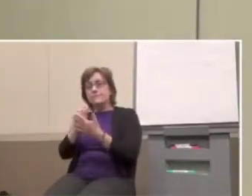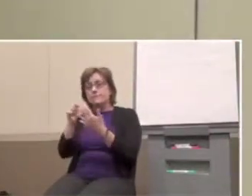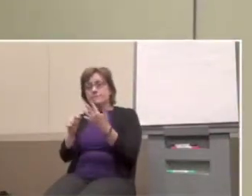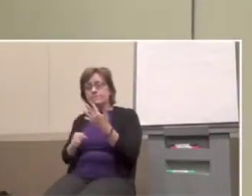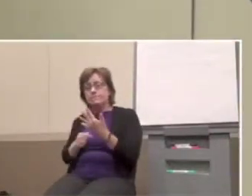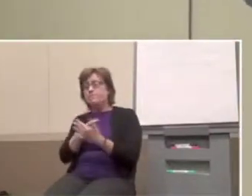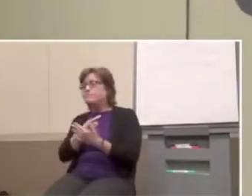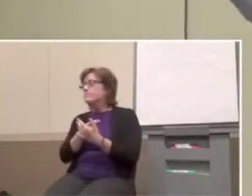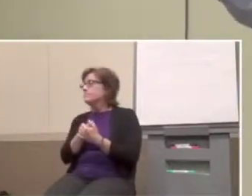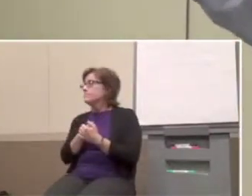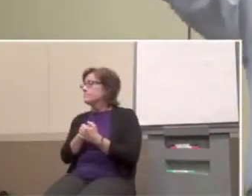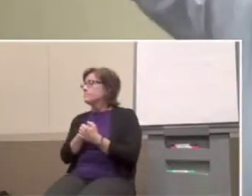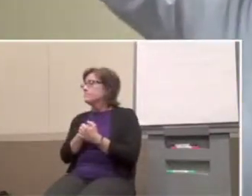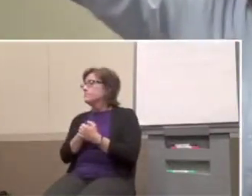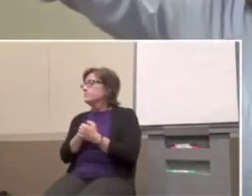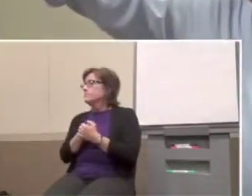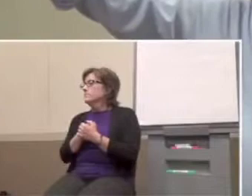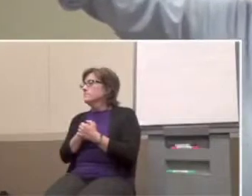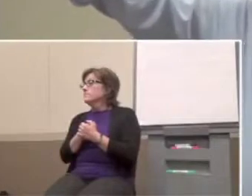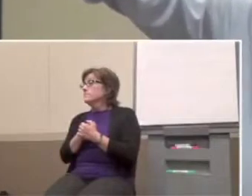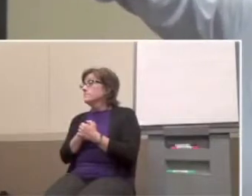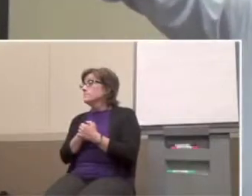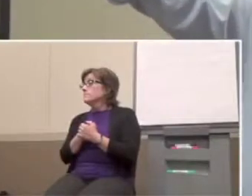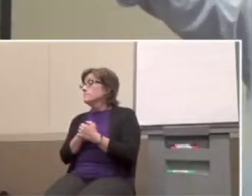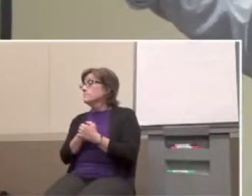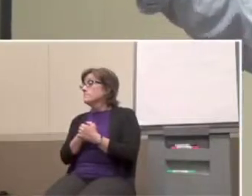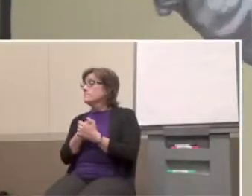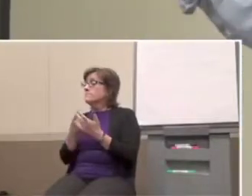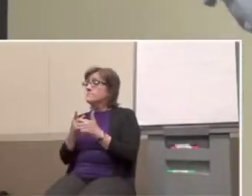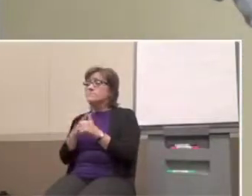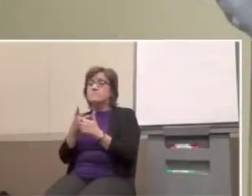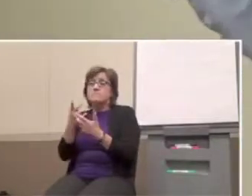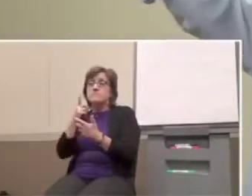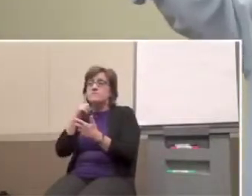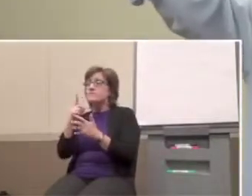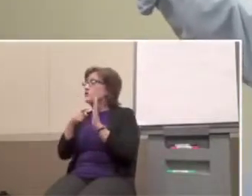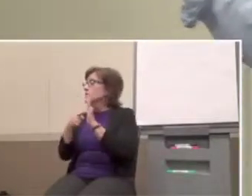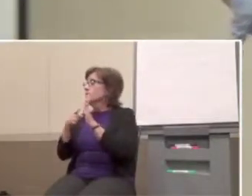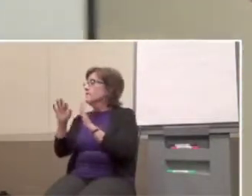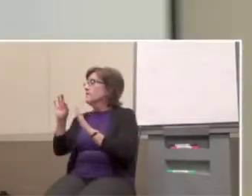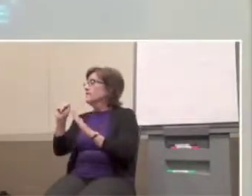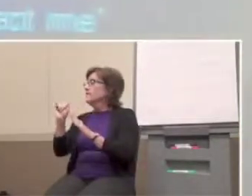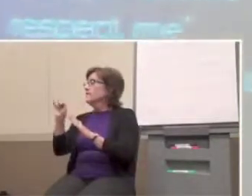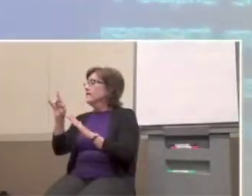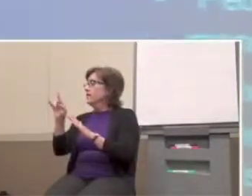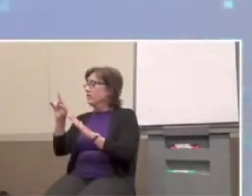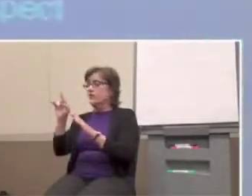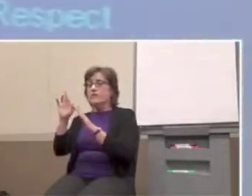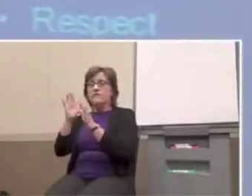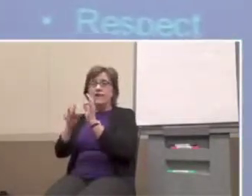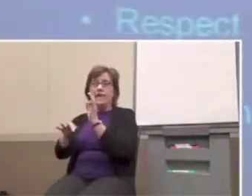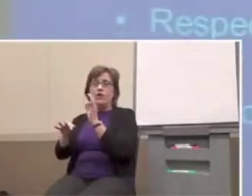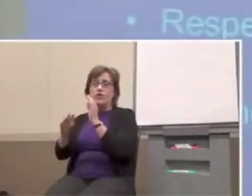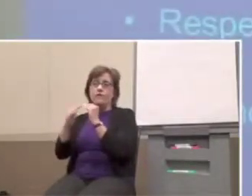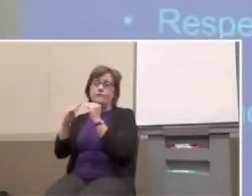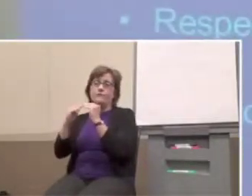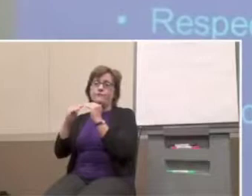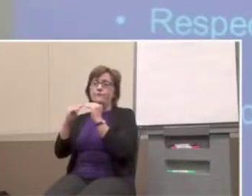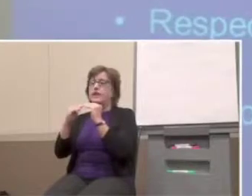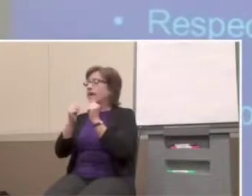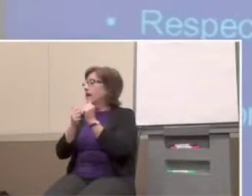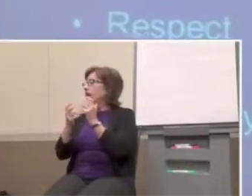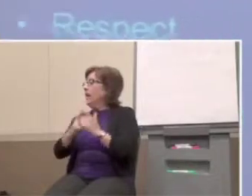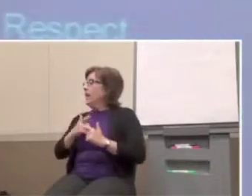let's take, for example, the core value of fairness. Okay, a belief that's associated that is life is supposed to be